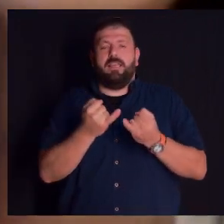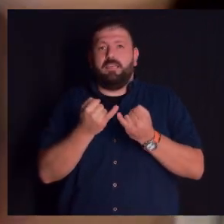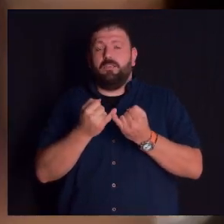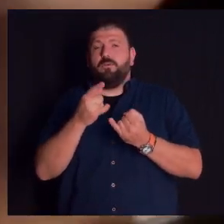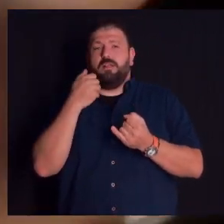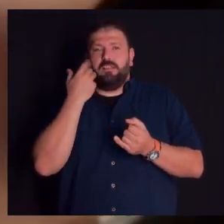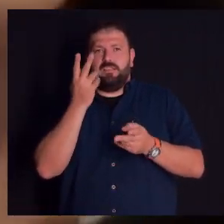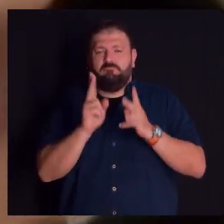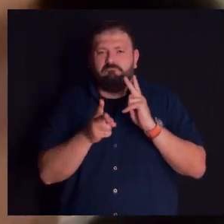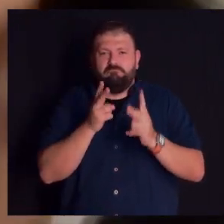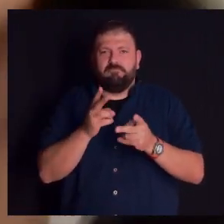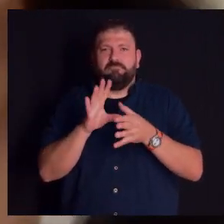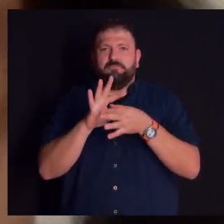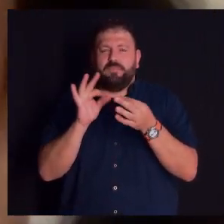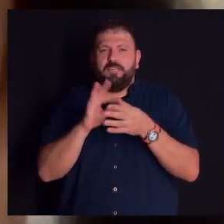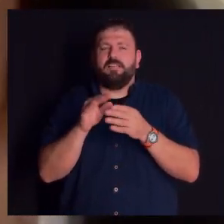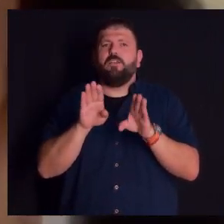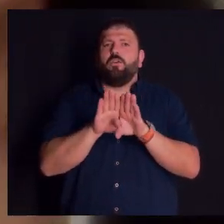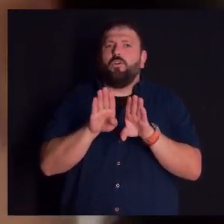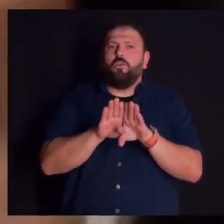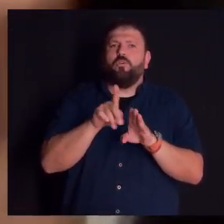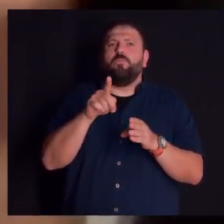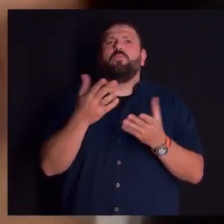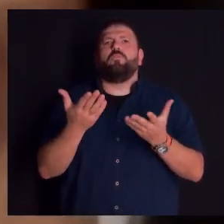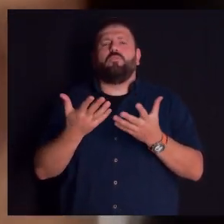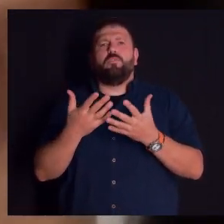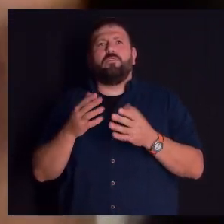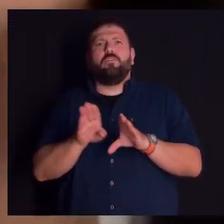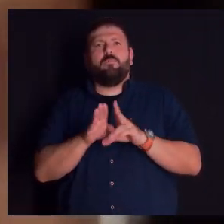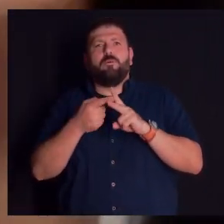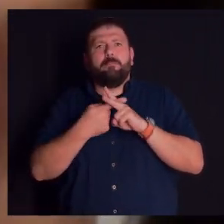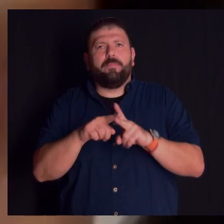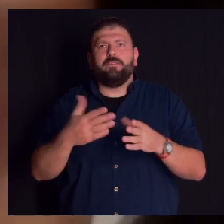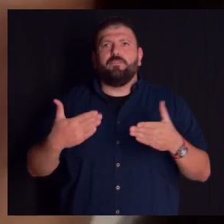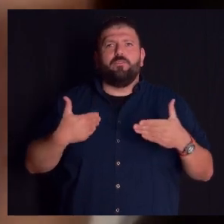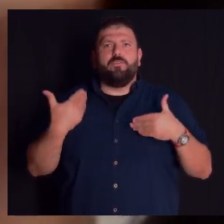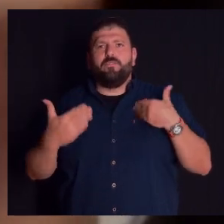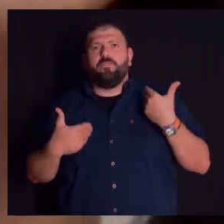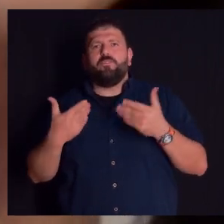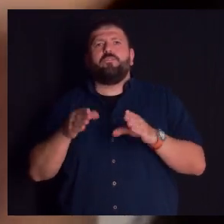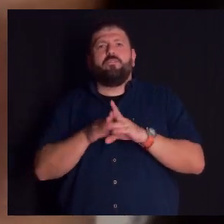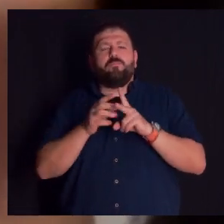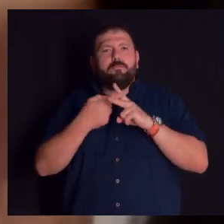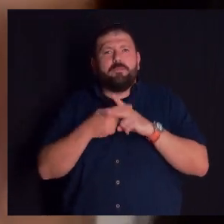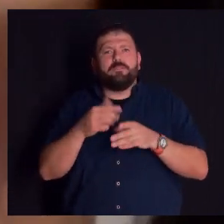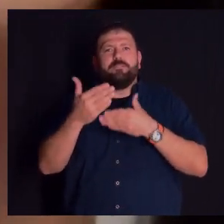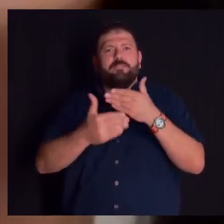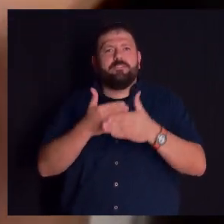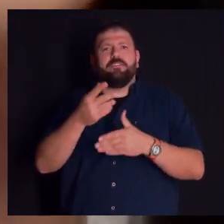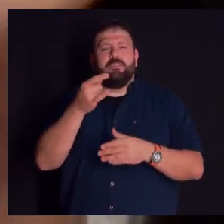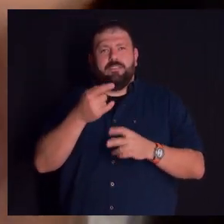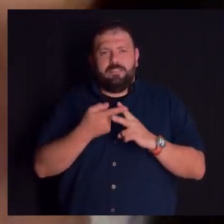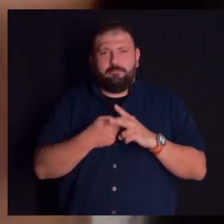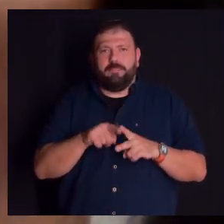want to share with us how, what was their motivation.